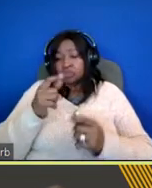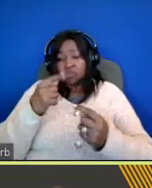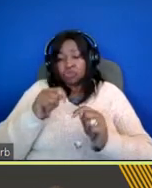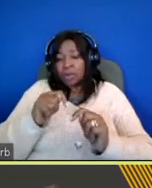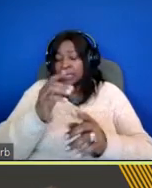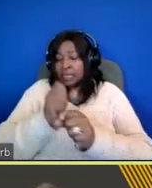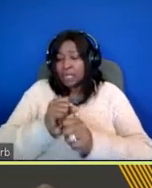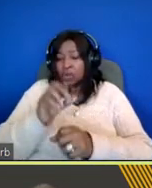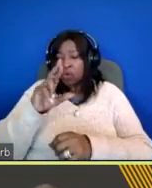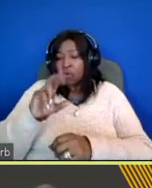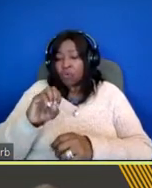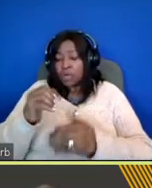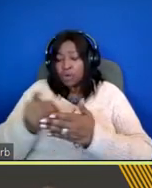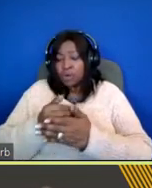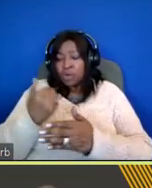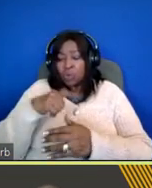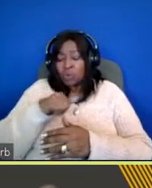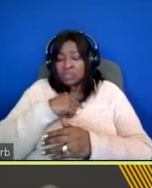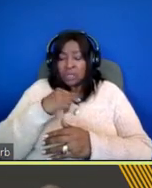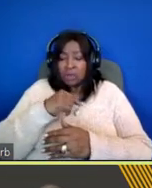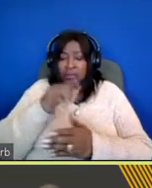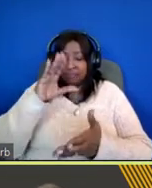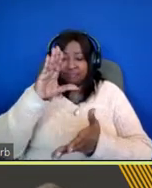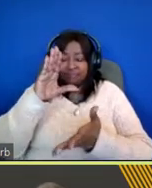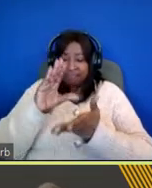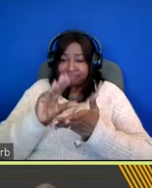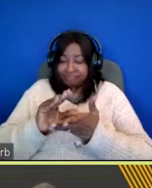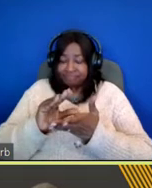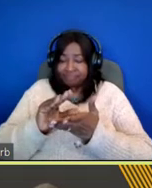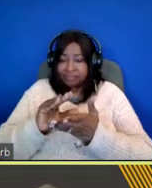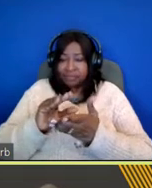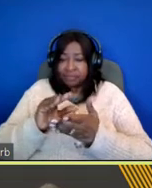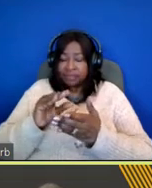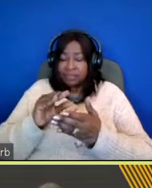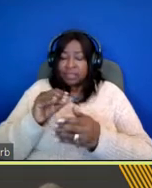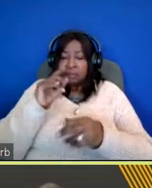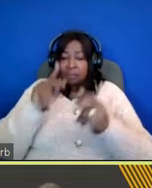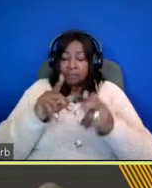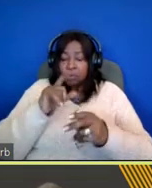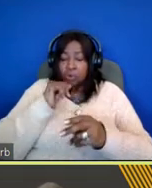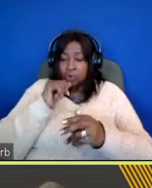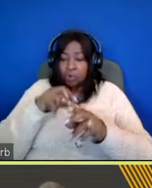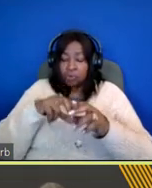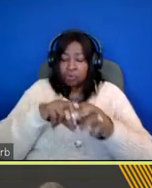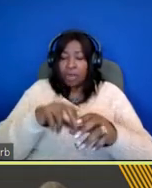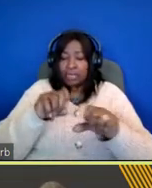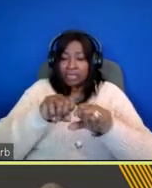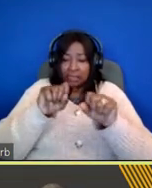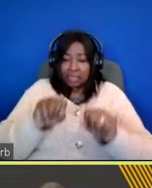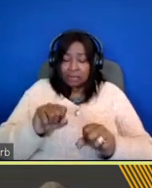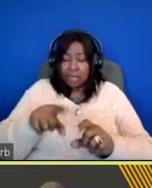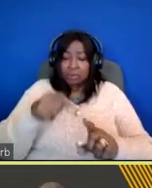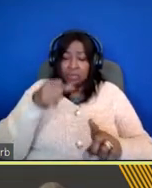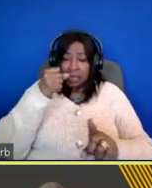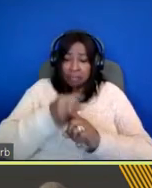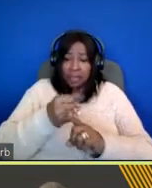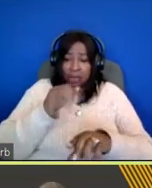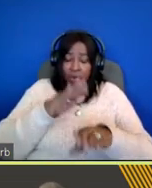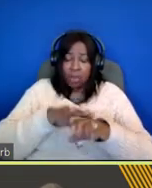those who have permits who can ride the system. In addition, there was a significant impact on people who are